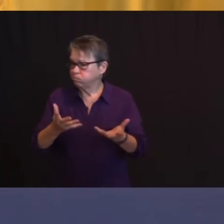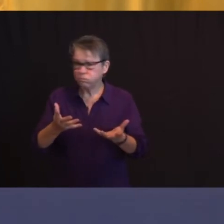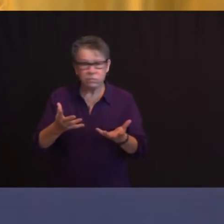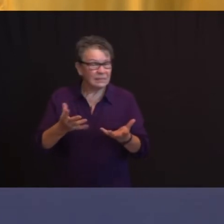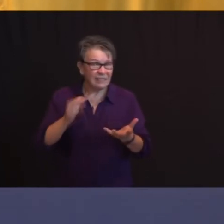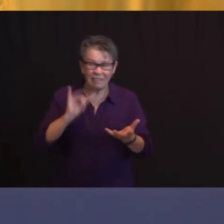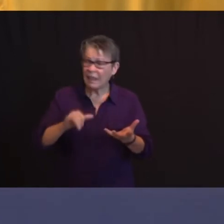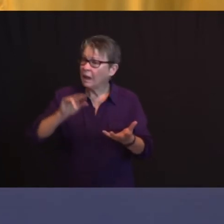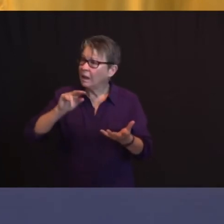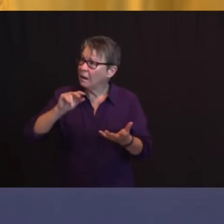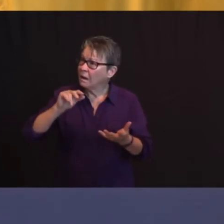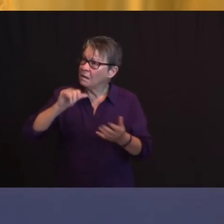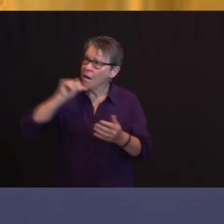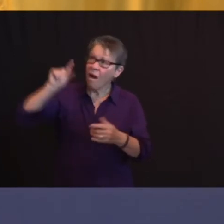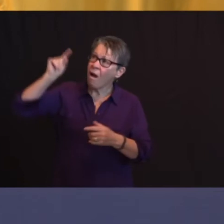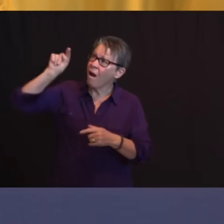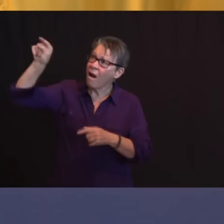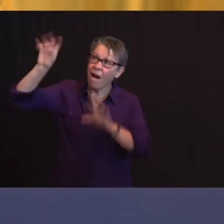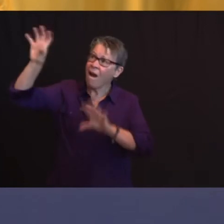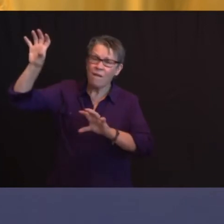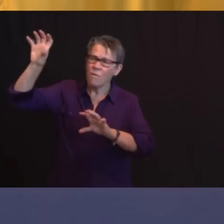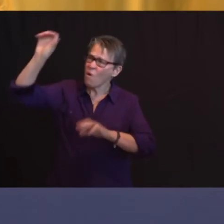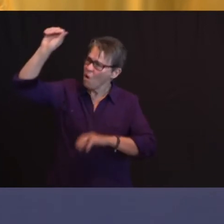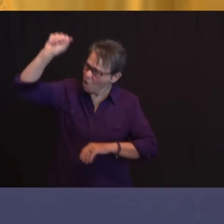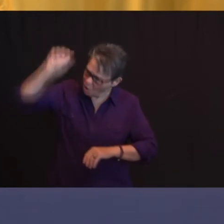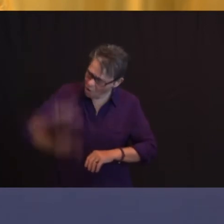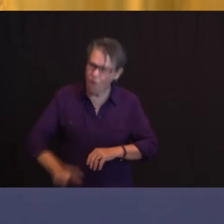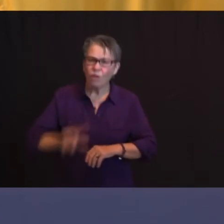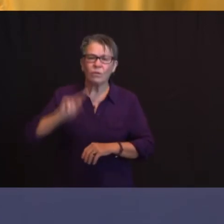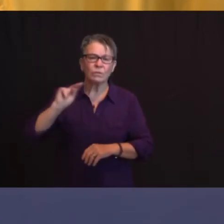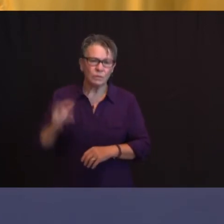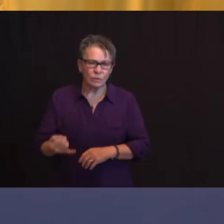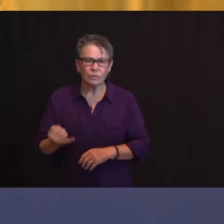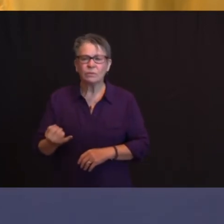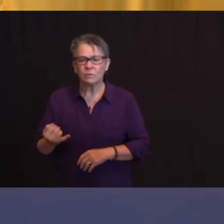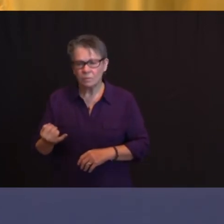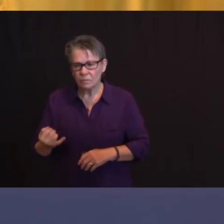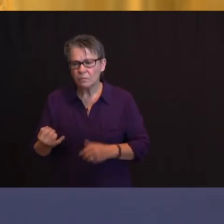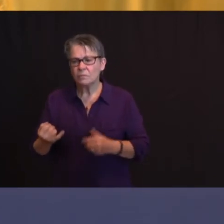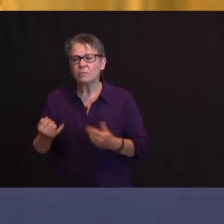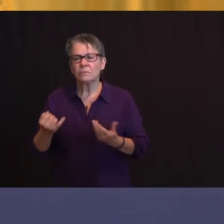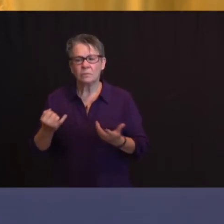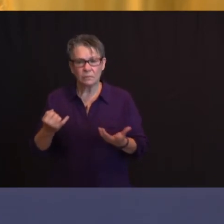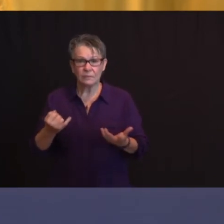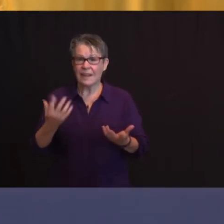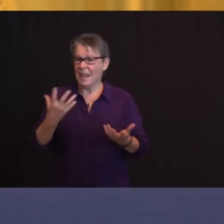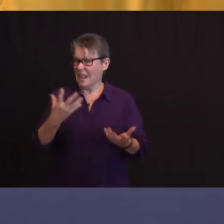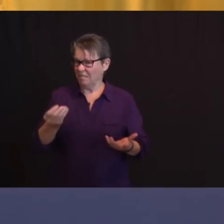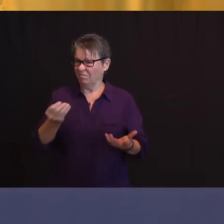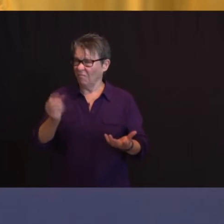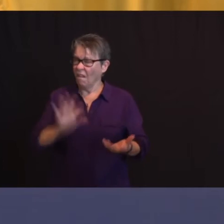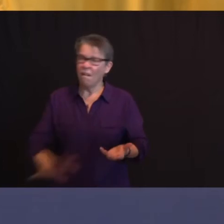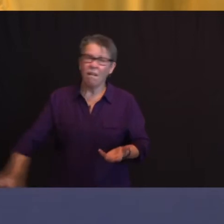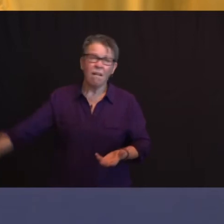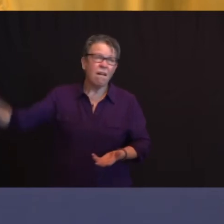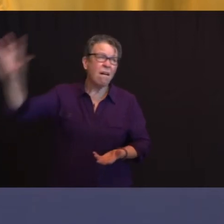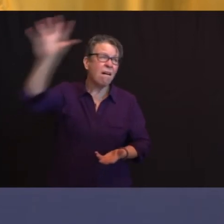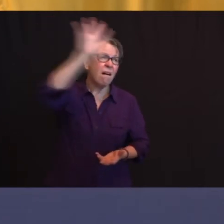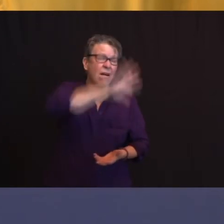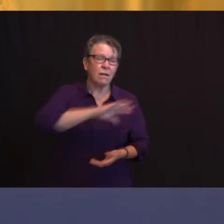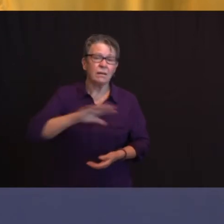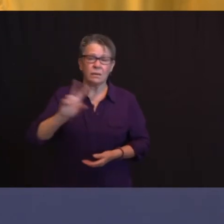map, it's all over the country. Urban, suburban, rural. Separately, as I had mentioned on